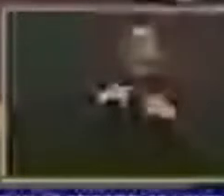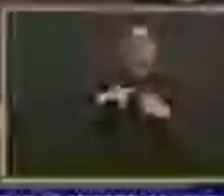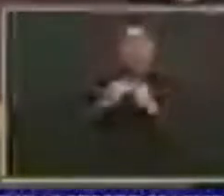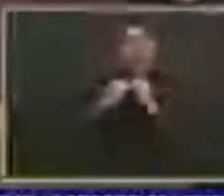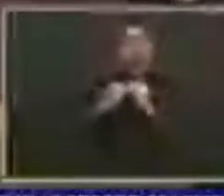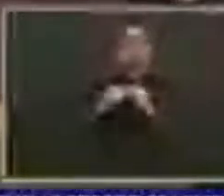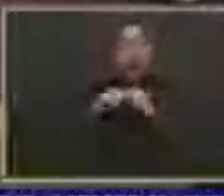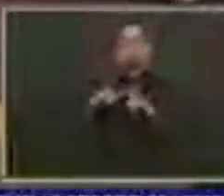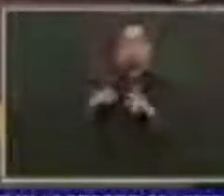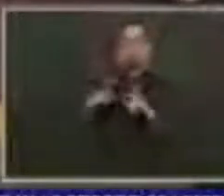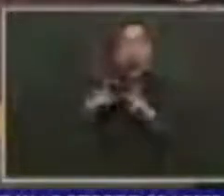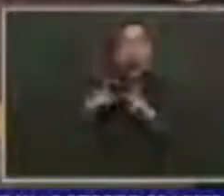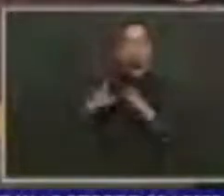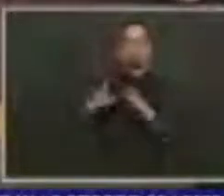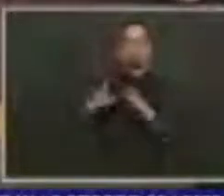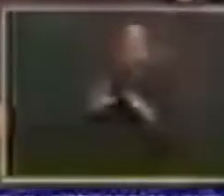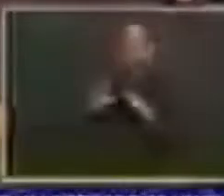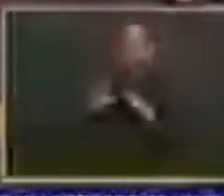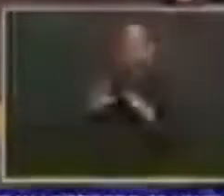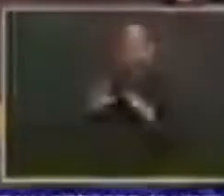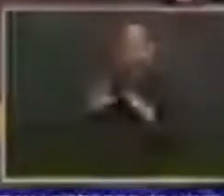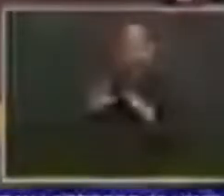you had, you put up 3